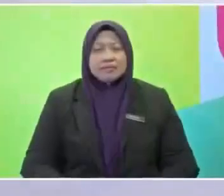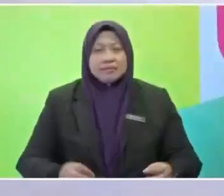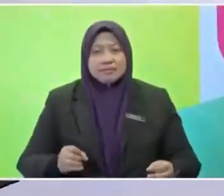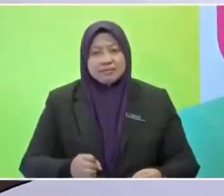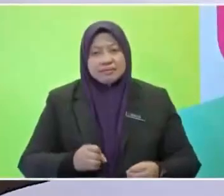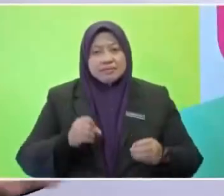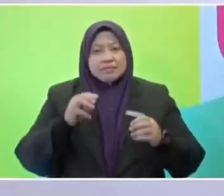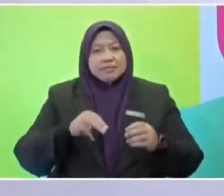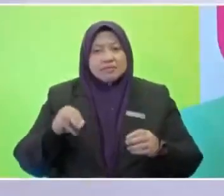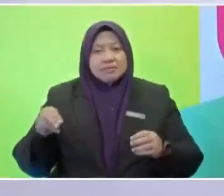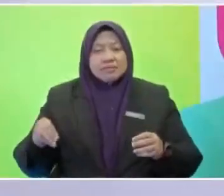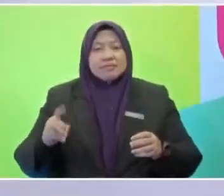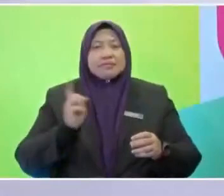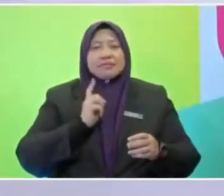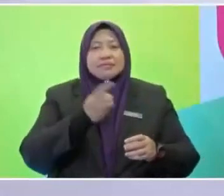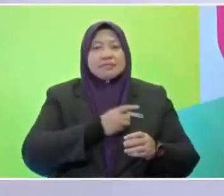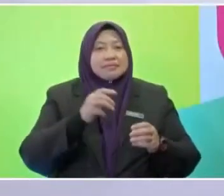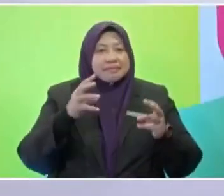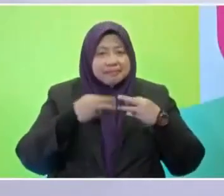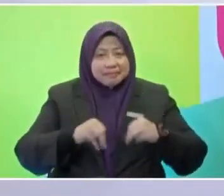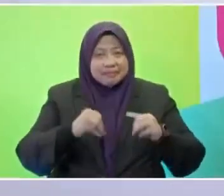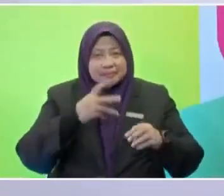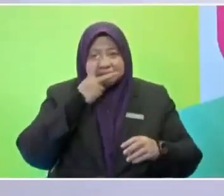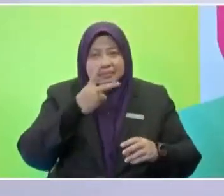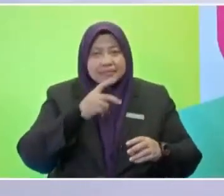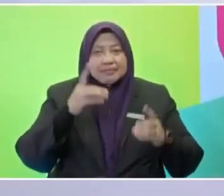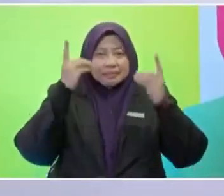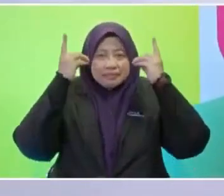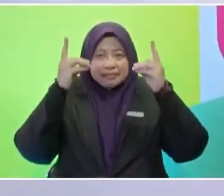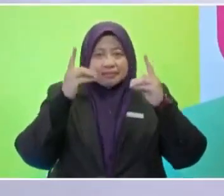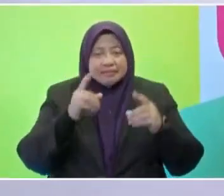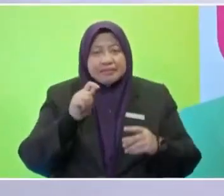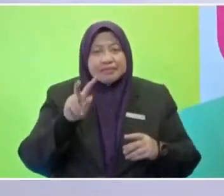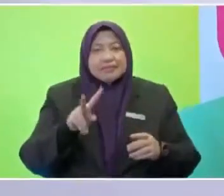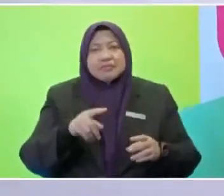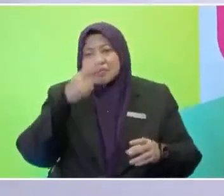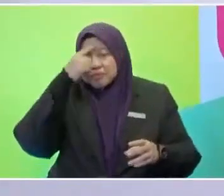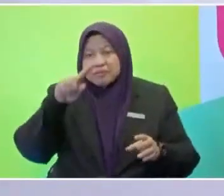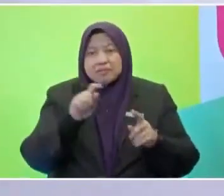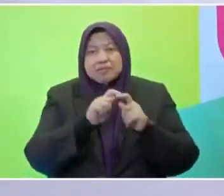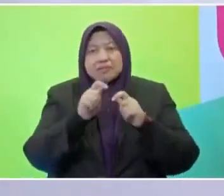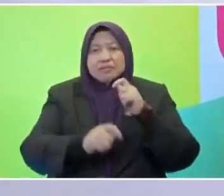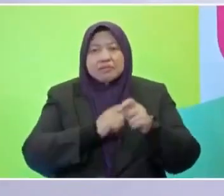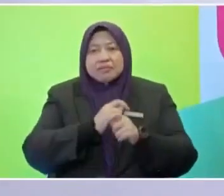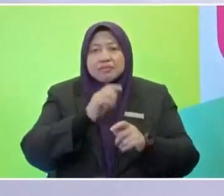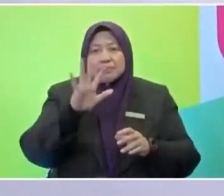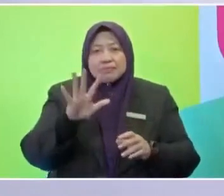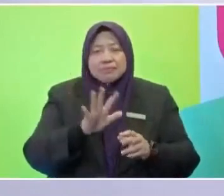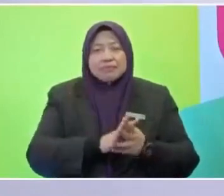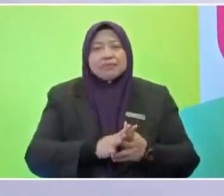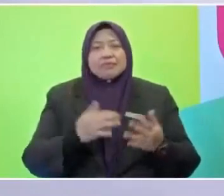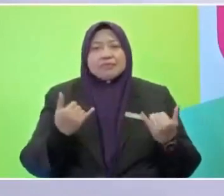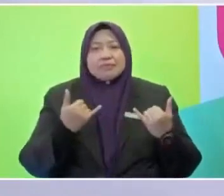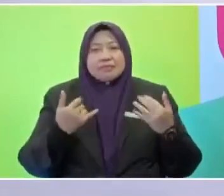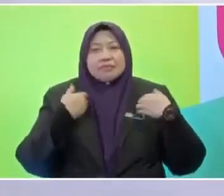All right, you're still tuned in to the VKPM for our level 2 slot. And for this segment, I believe I have